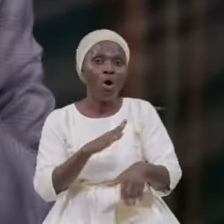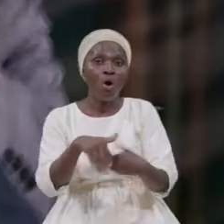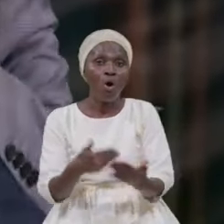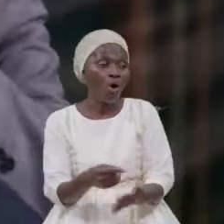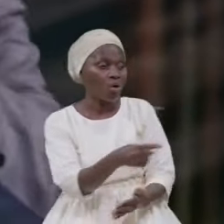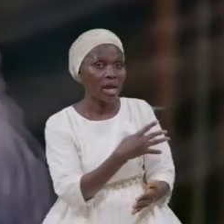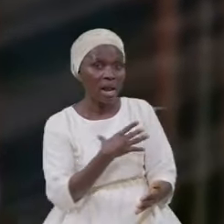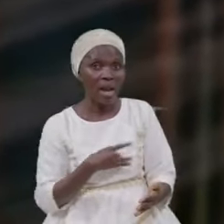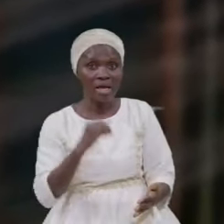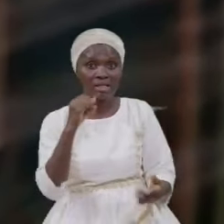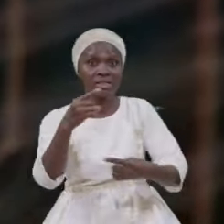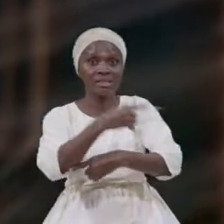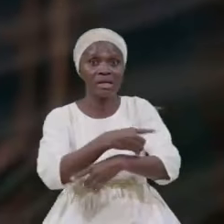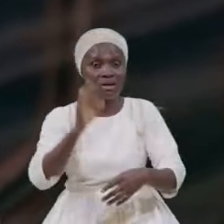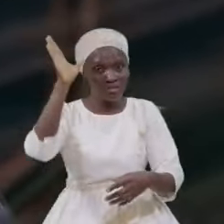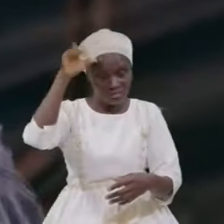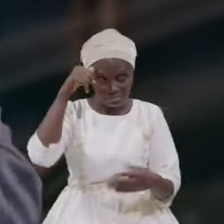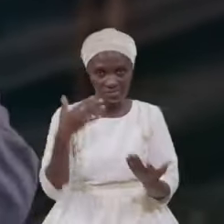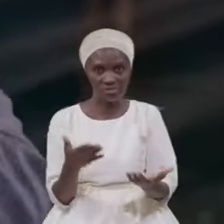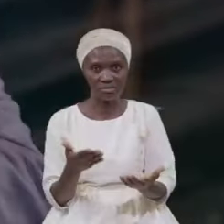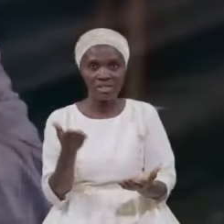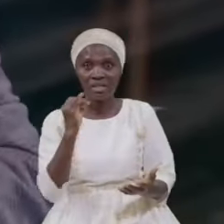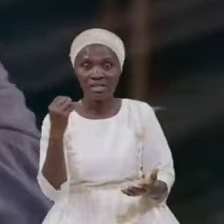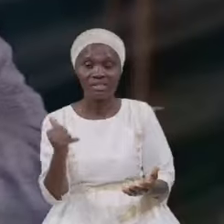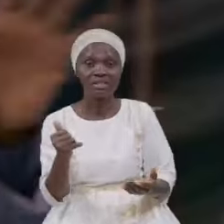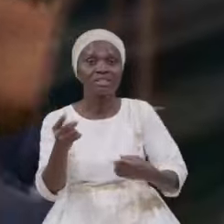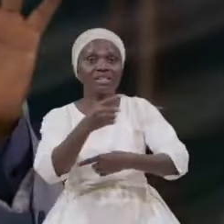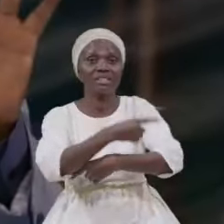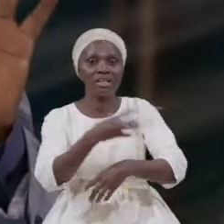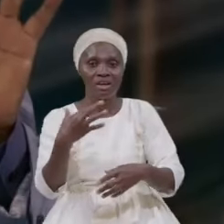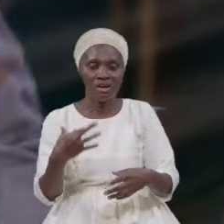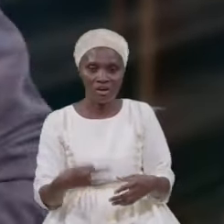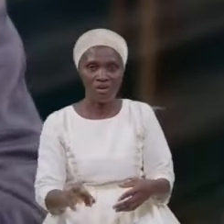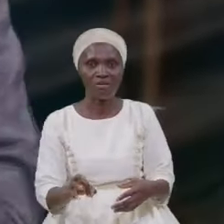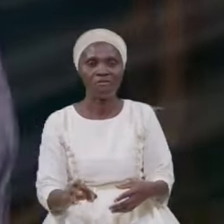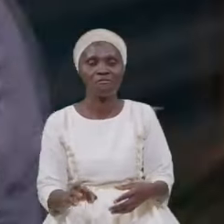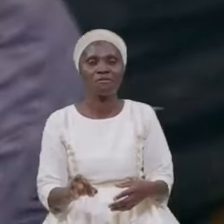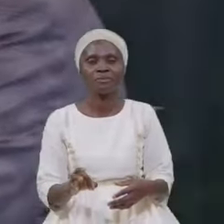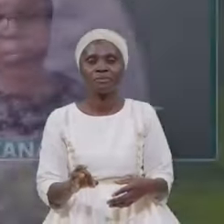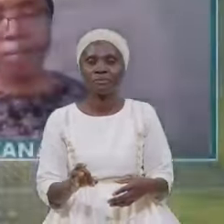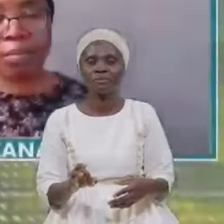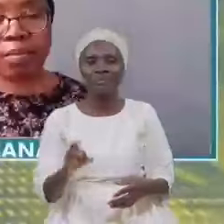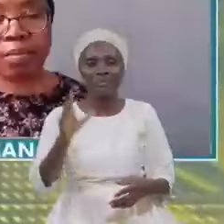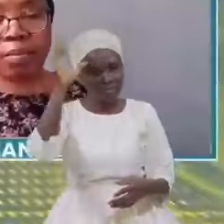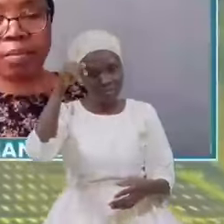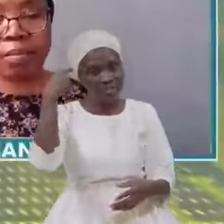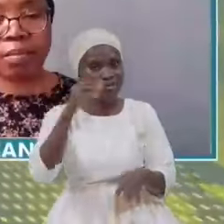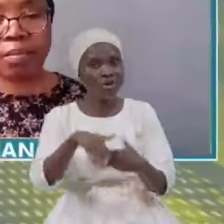humanity, because we're free moral agents. And God does not